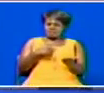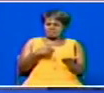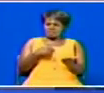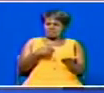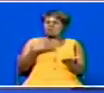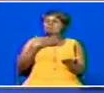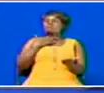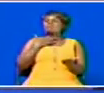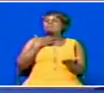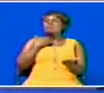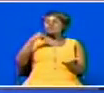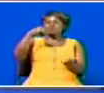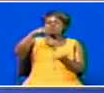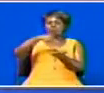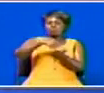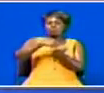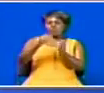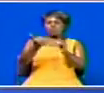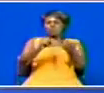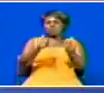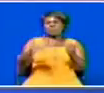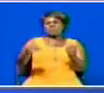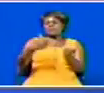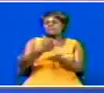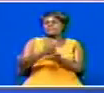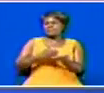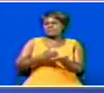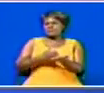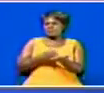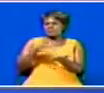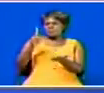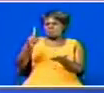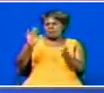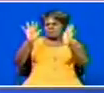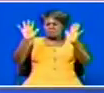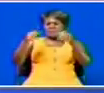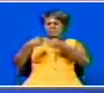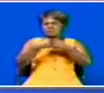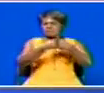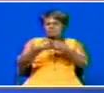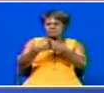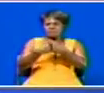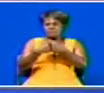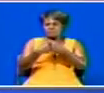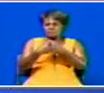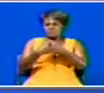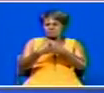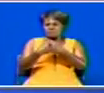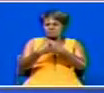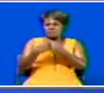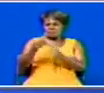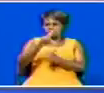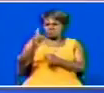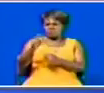we want to bring also competition into that particular sector, because one of the key challenges of the end user benefit is the question